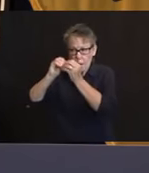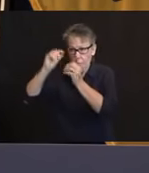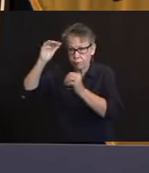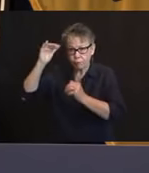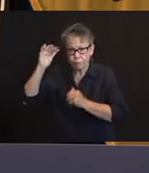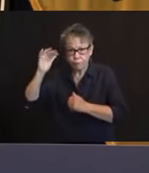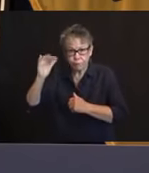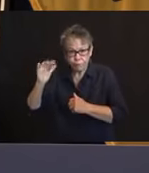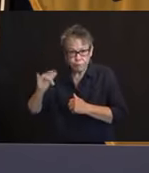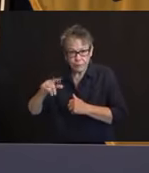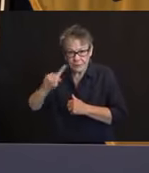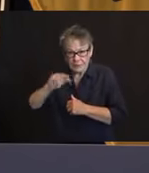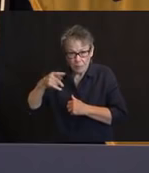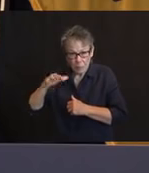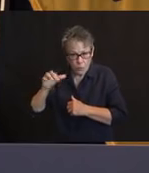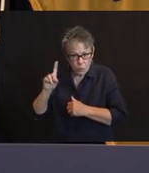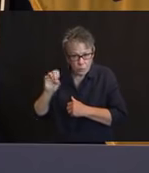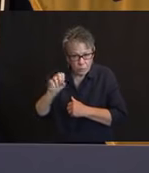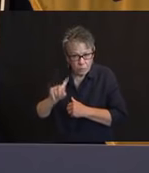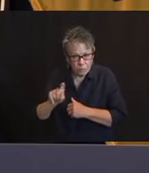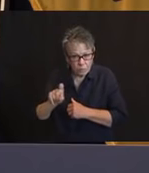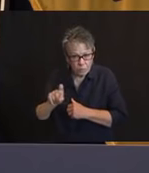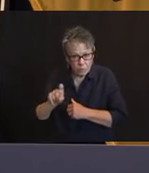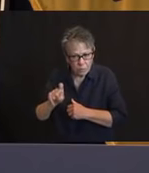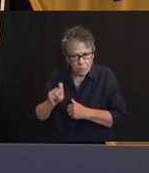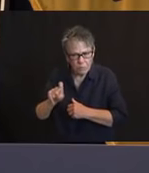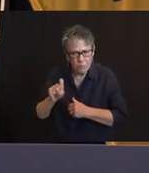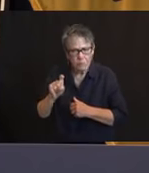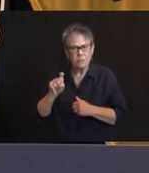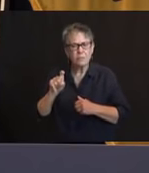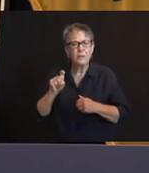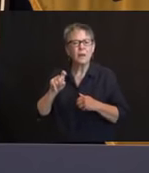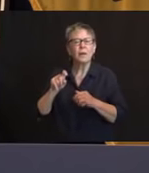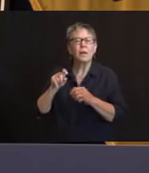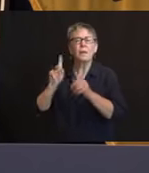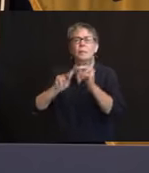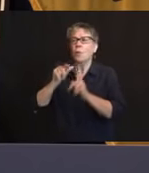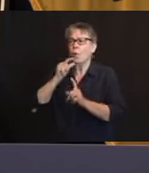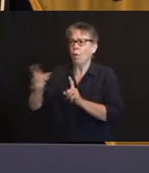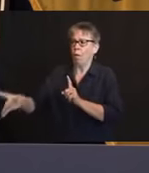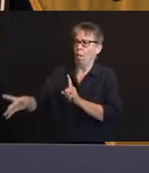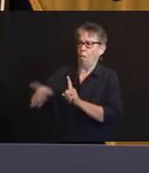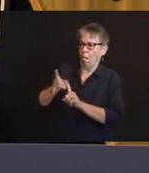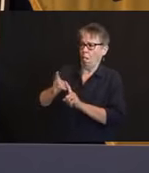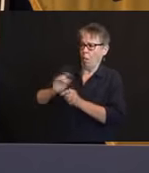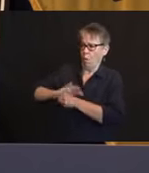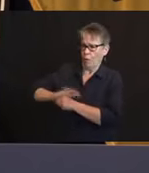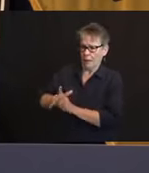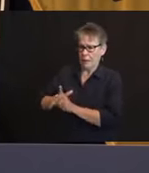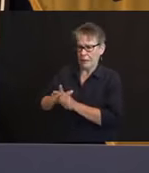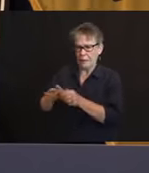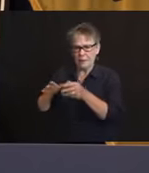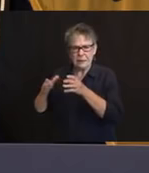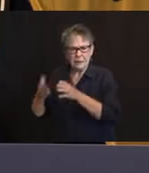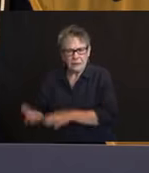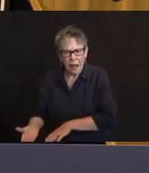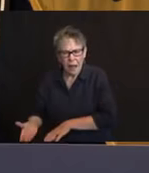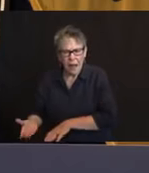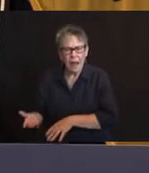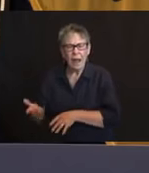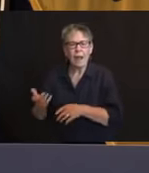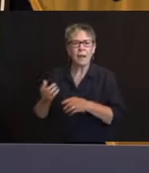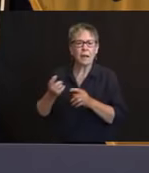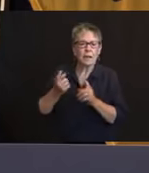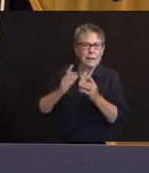people who contracted or died from COVID in a town of 10,000 residents, say, give away private information when it does give us